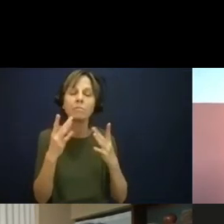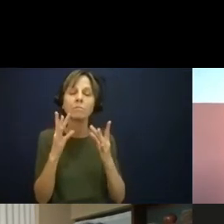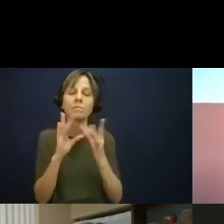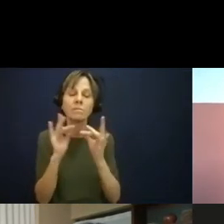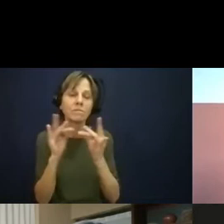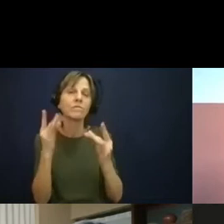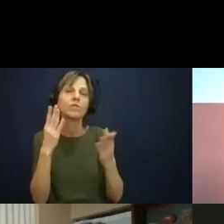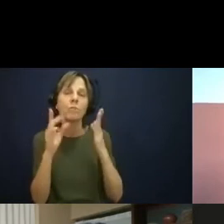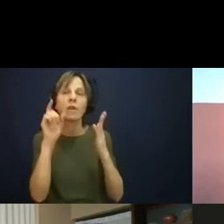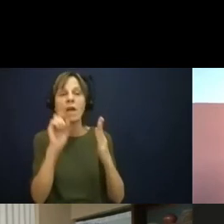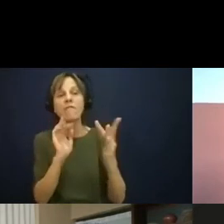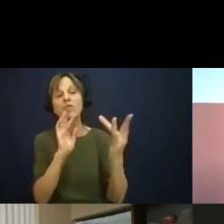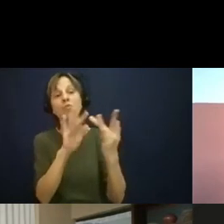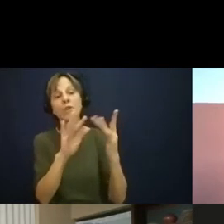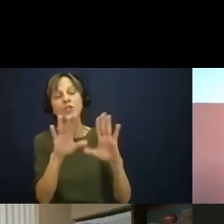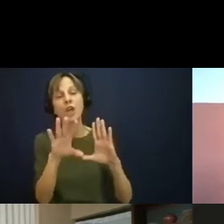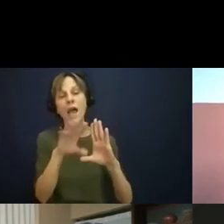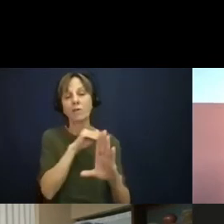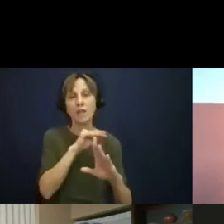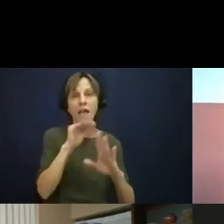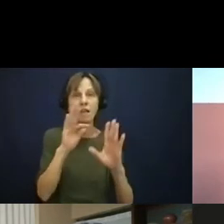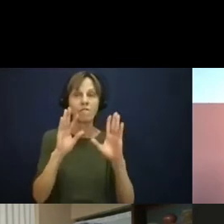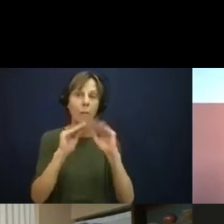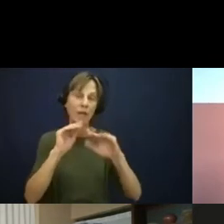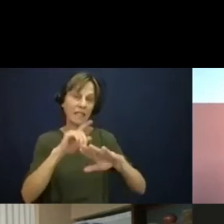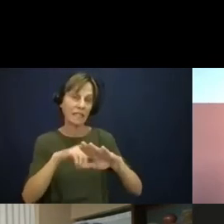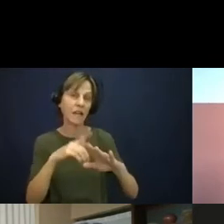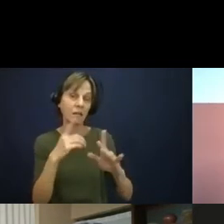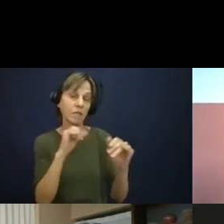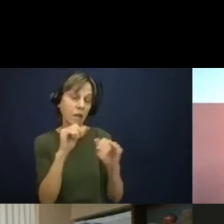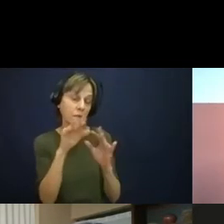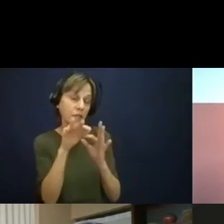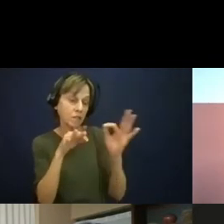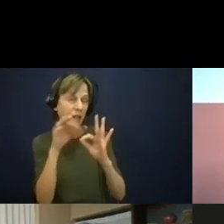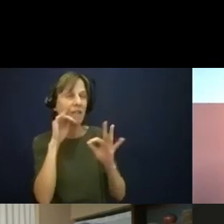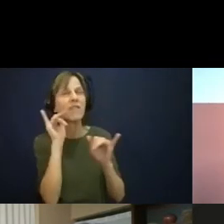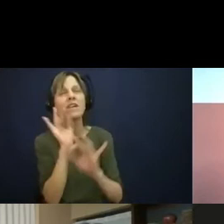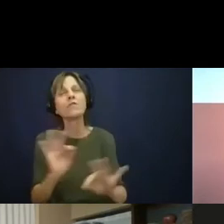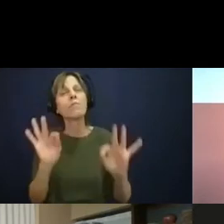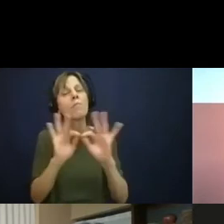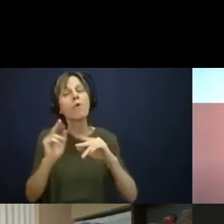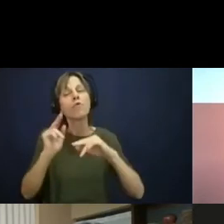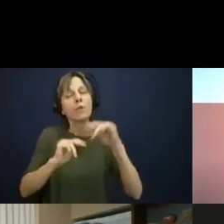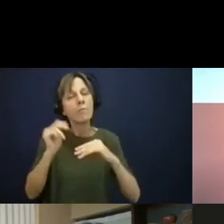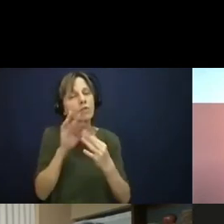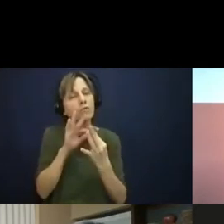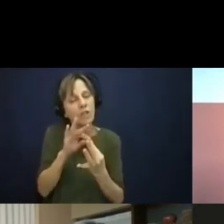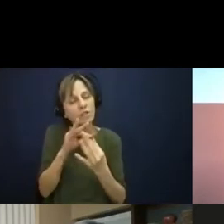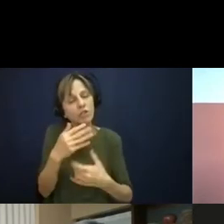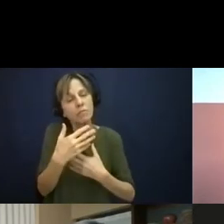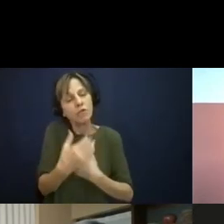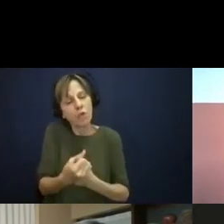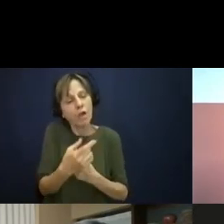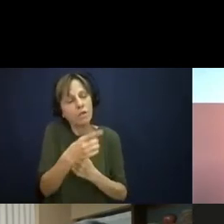of meeting times to explain things. I think that's important just to build relationship and trust anyway, so they can present themselves freely